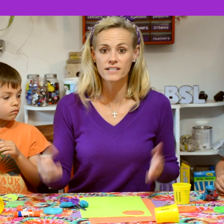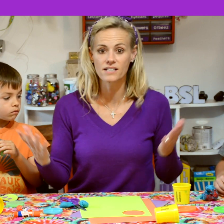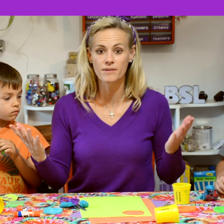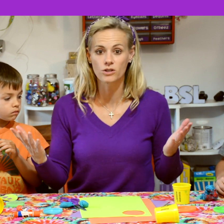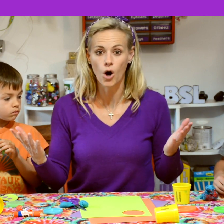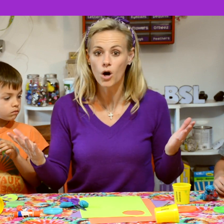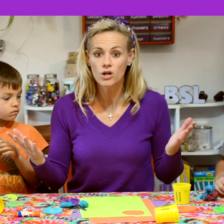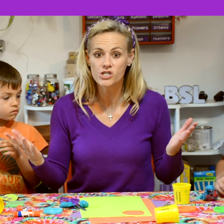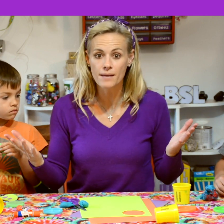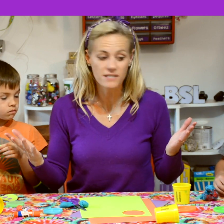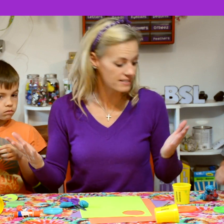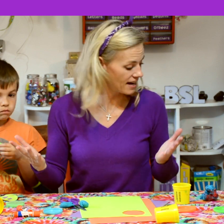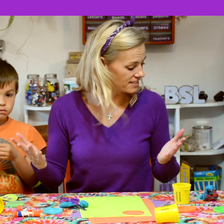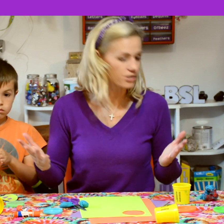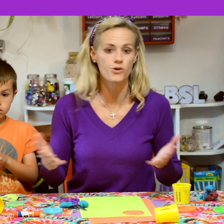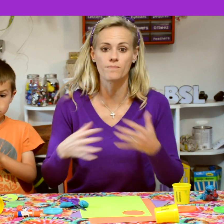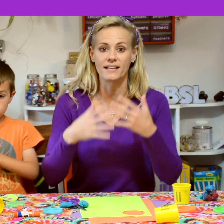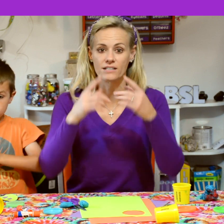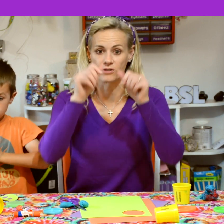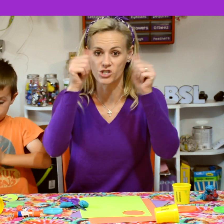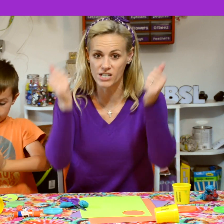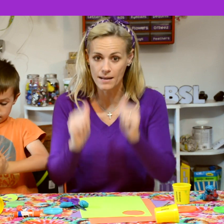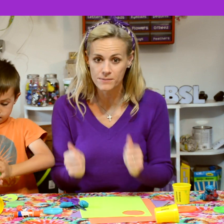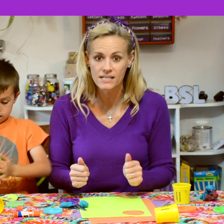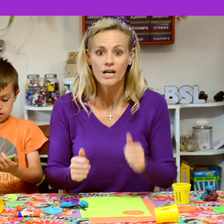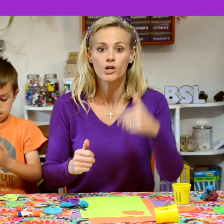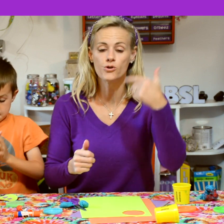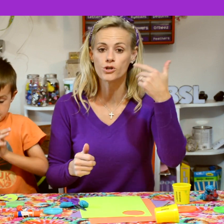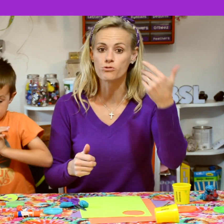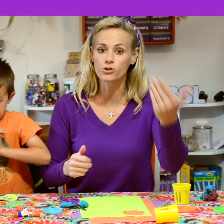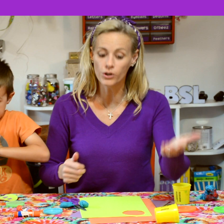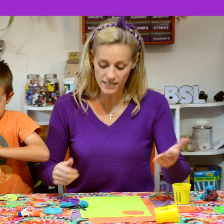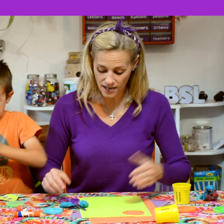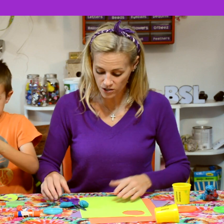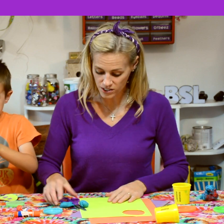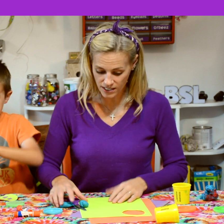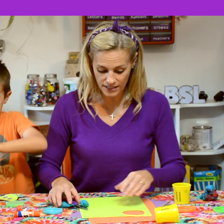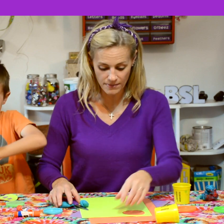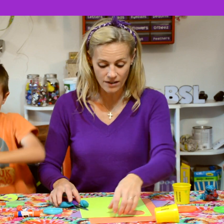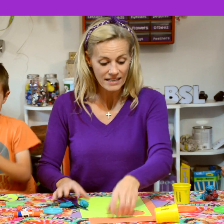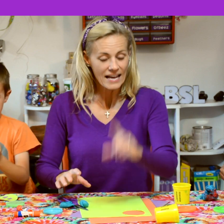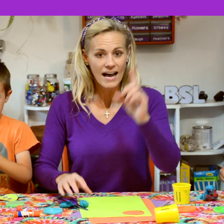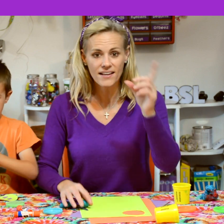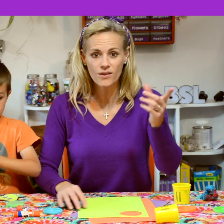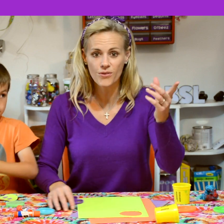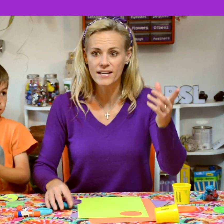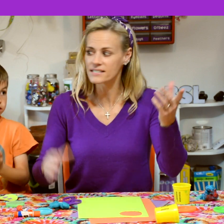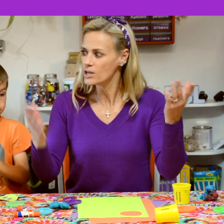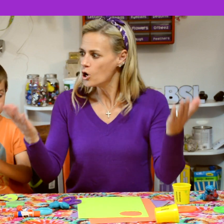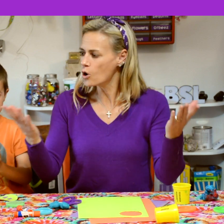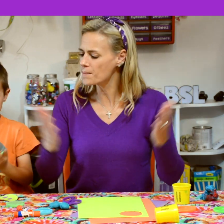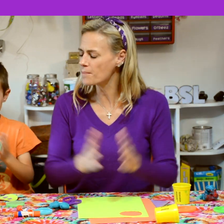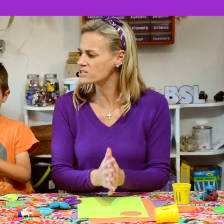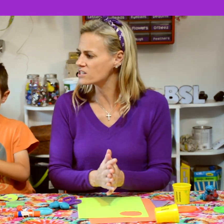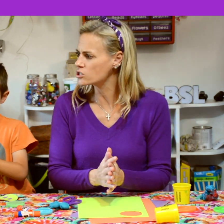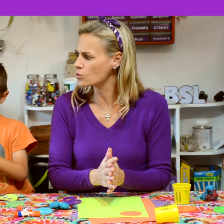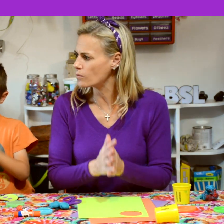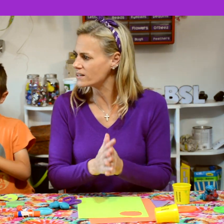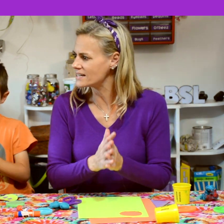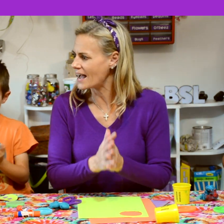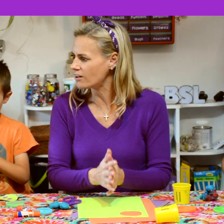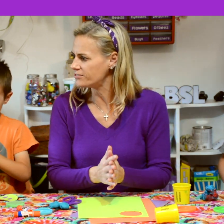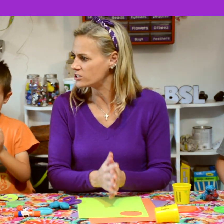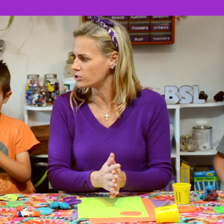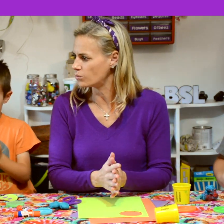we? But cookies come in all shapes and sizes, so you can make different shapes. You can use cookie cutters to cut them out. And the other thing is, who remembers in the